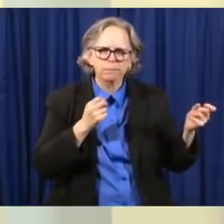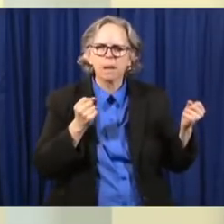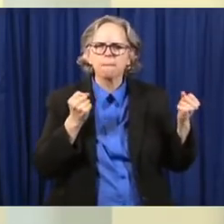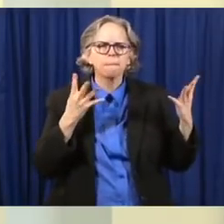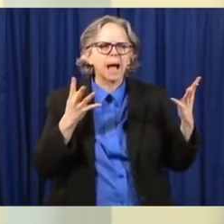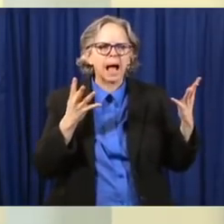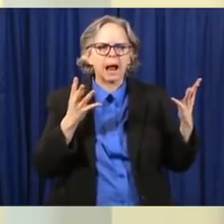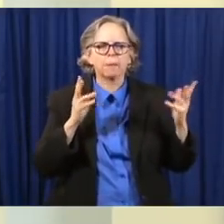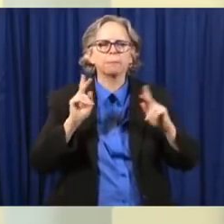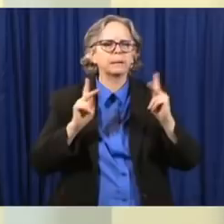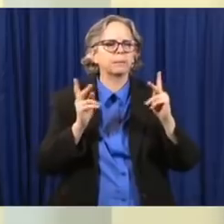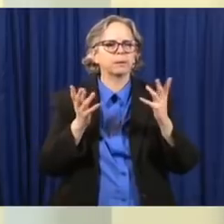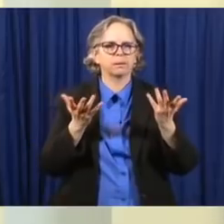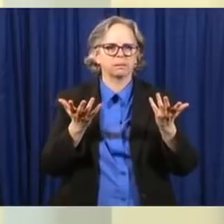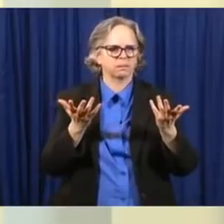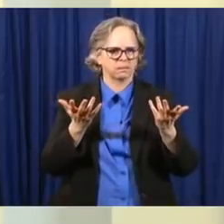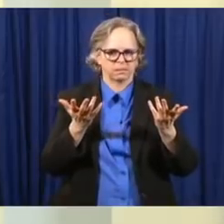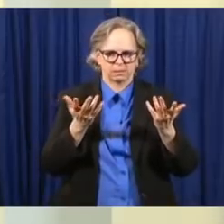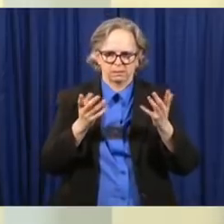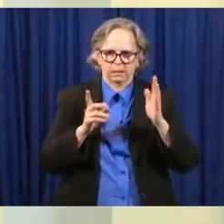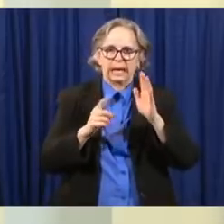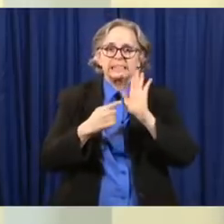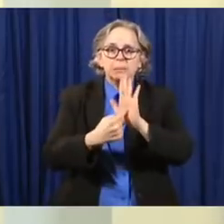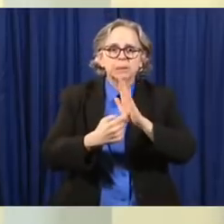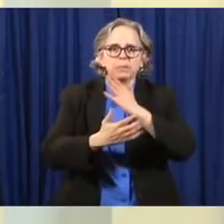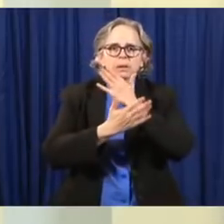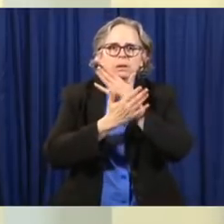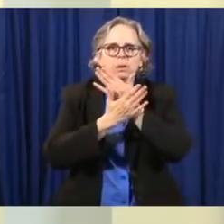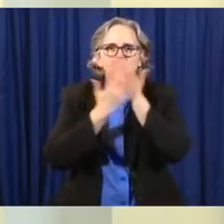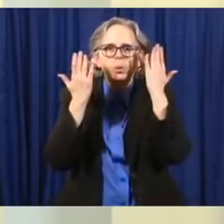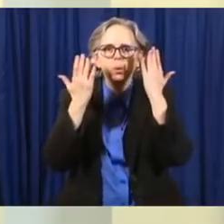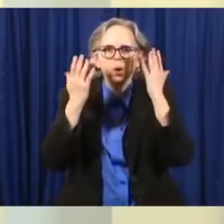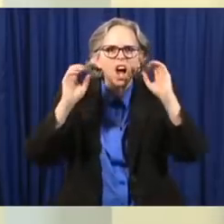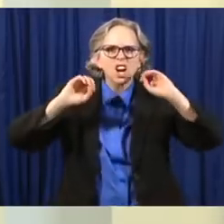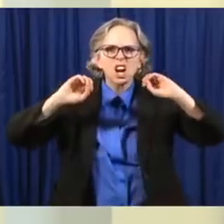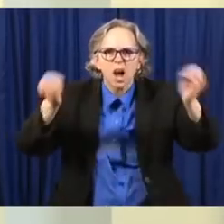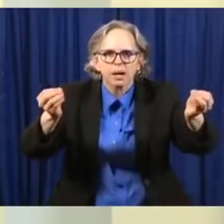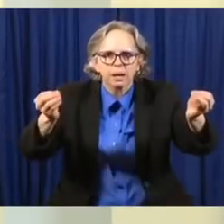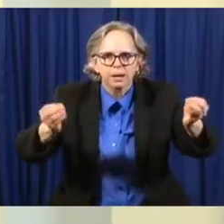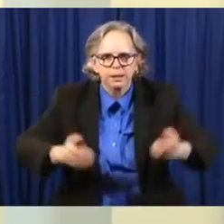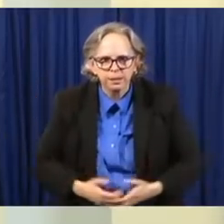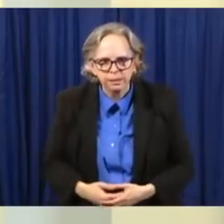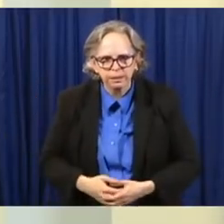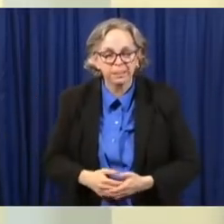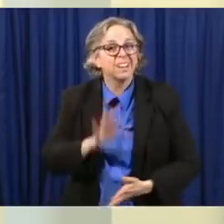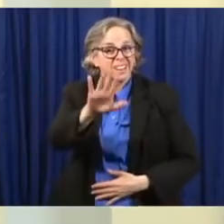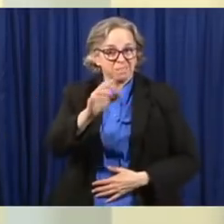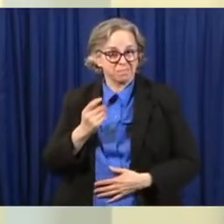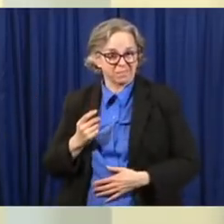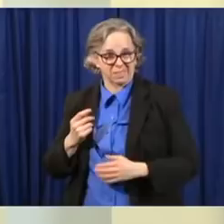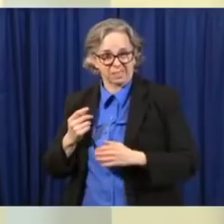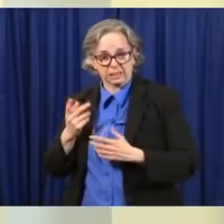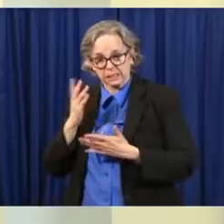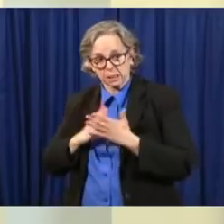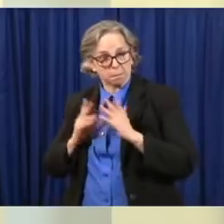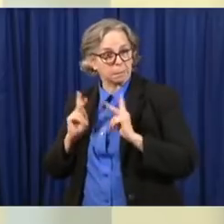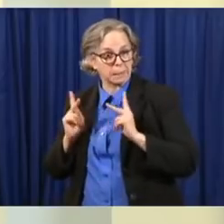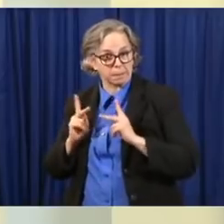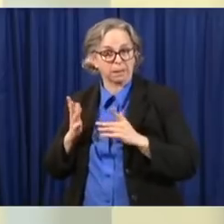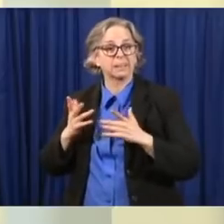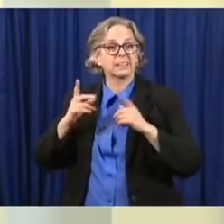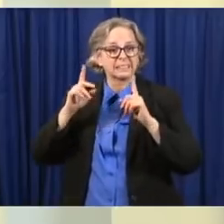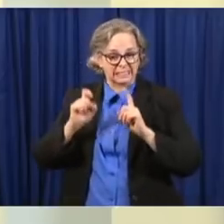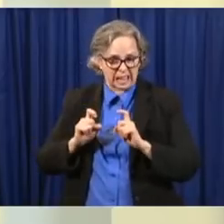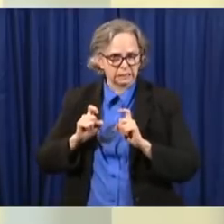folks. Now, a test is at one point in time. First of all, there are still people who will test negative that actually have the disease,